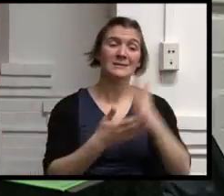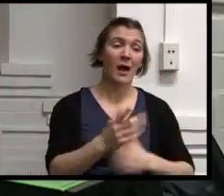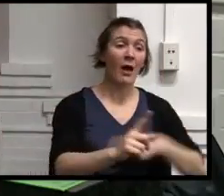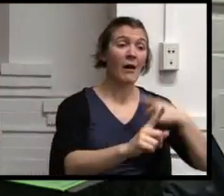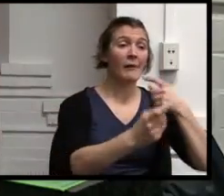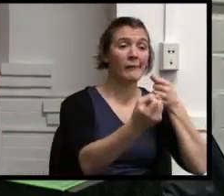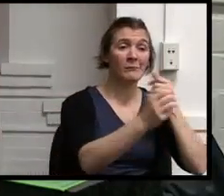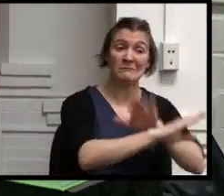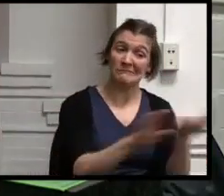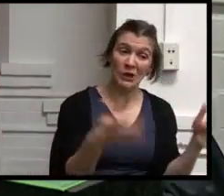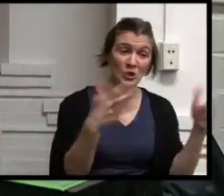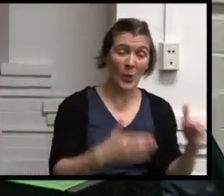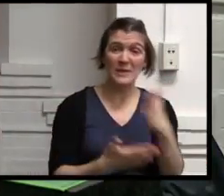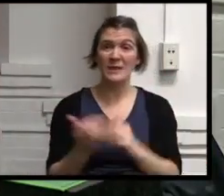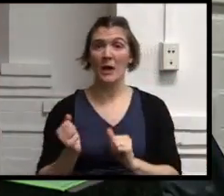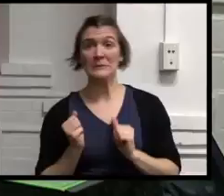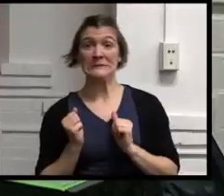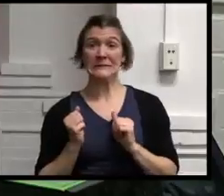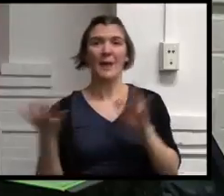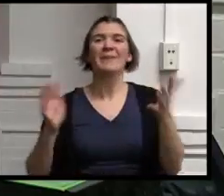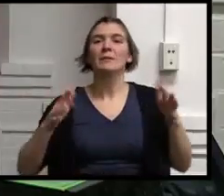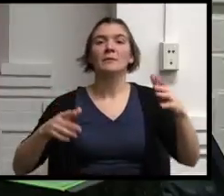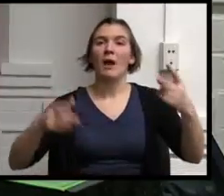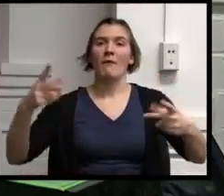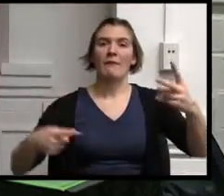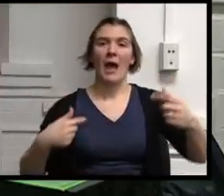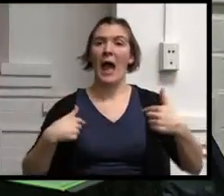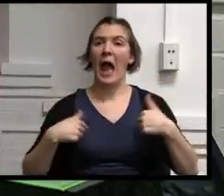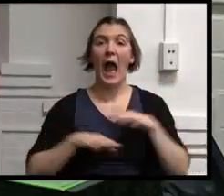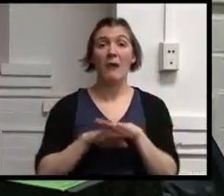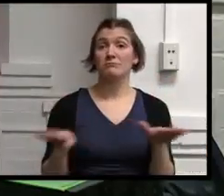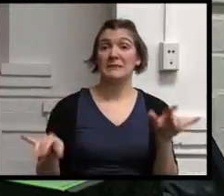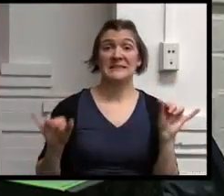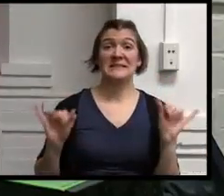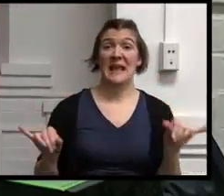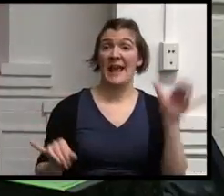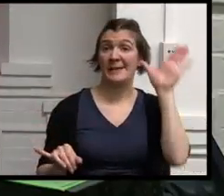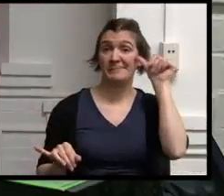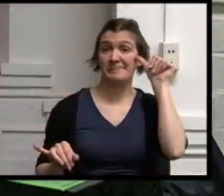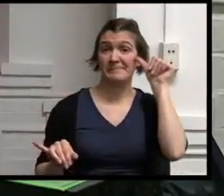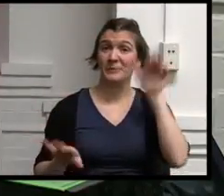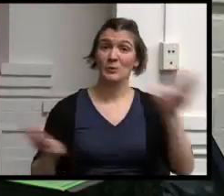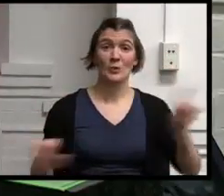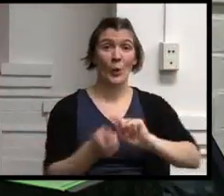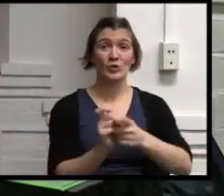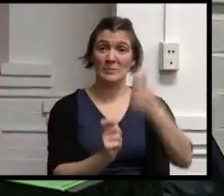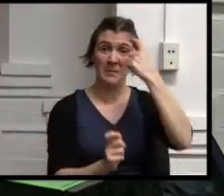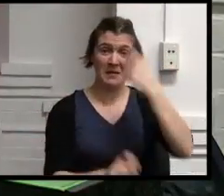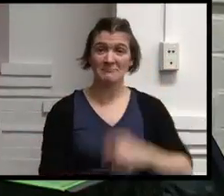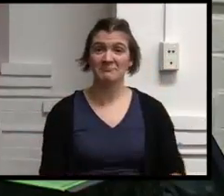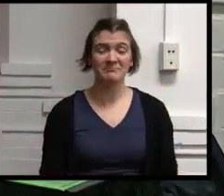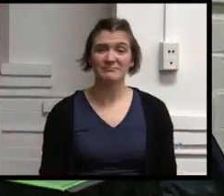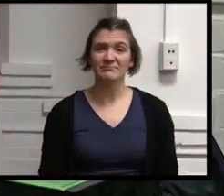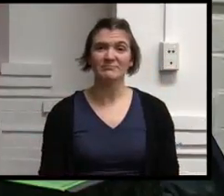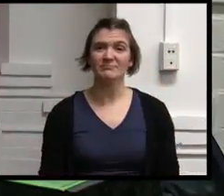people necessarily don't. So for that reason, I'm not going to change my mind. I'm in the camp that